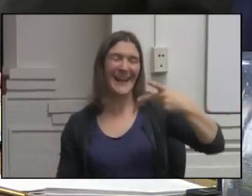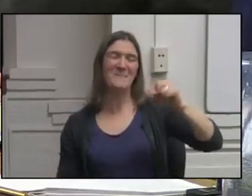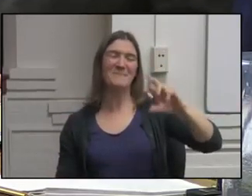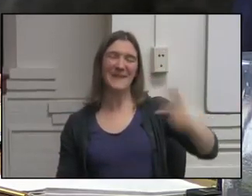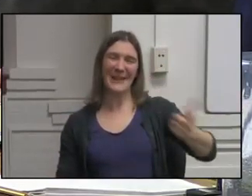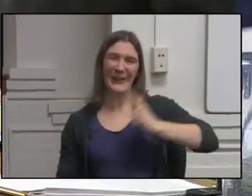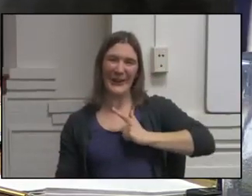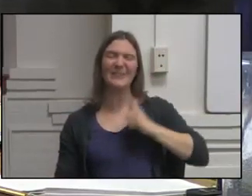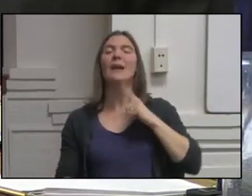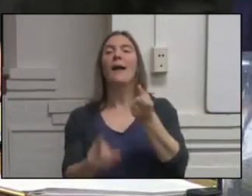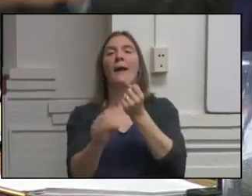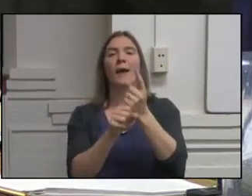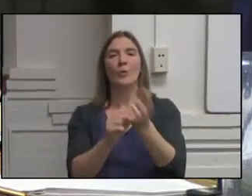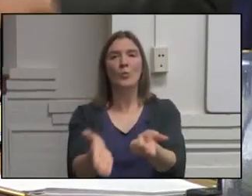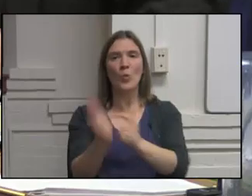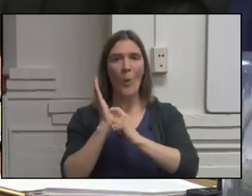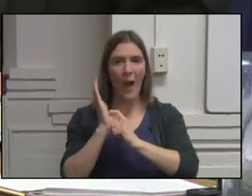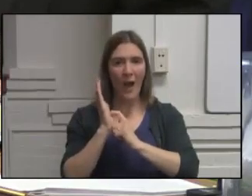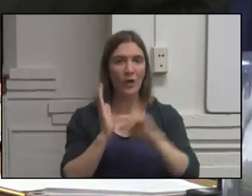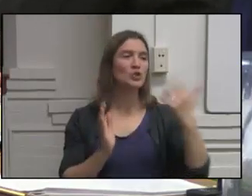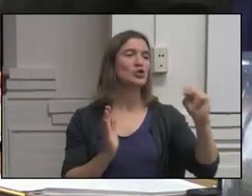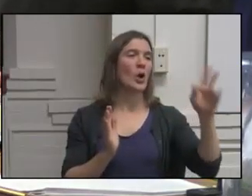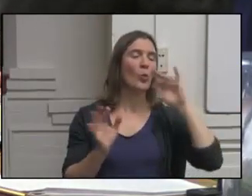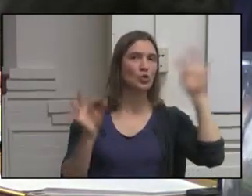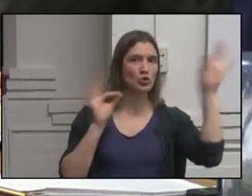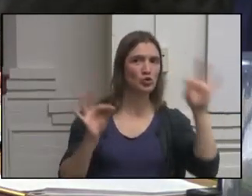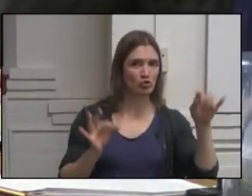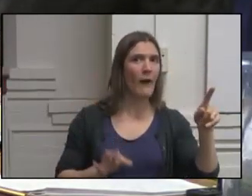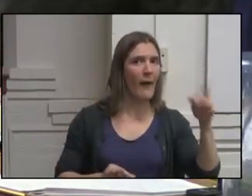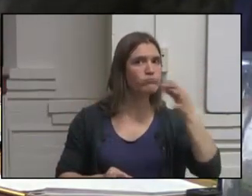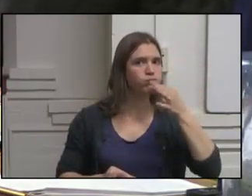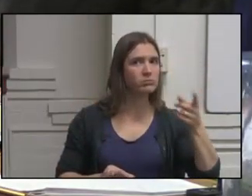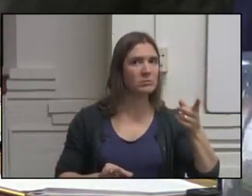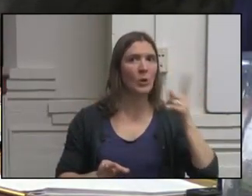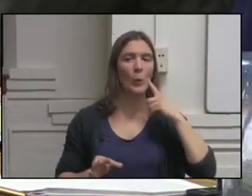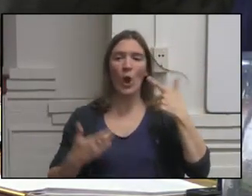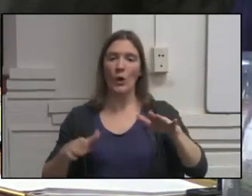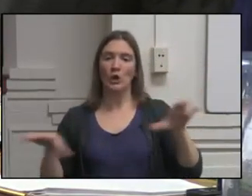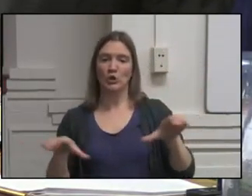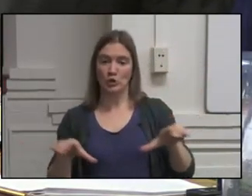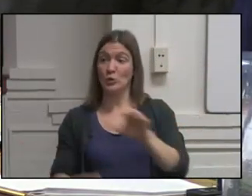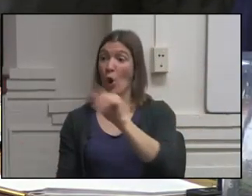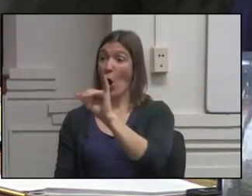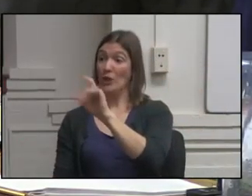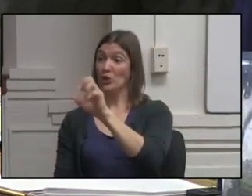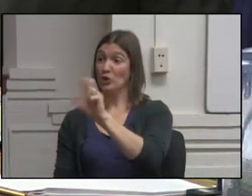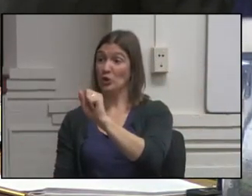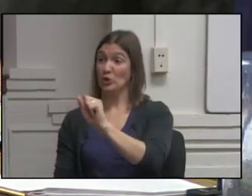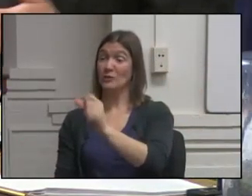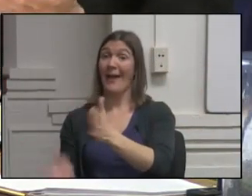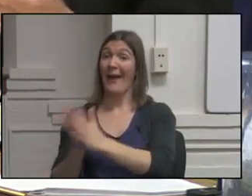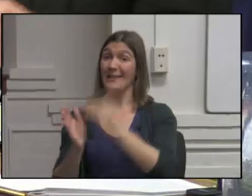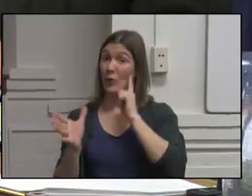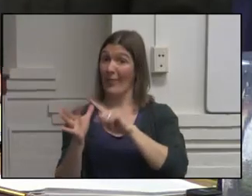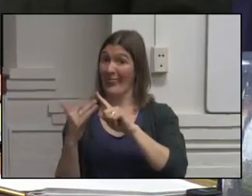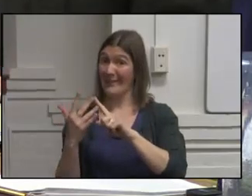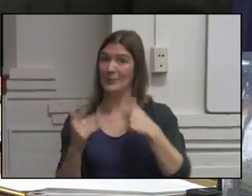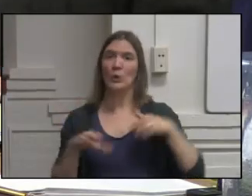are annual requirements. John will describe. They're things that we do in conjunction with the auditors.